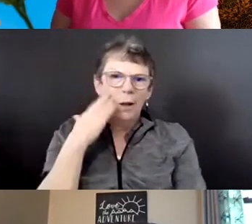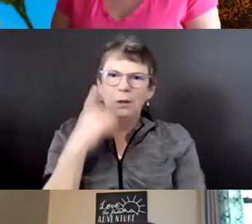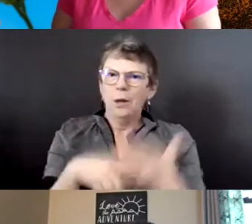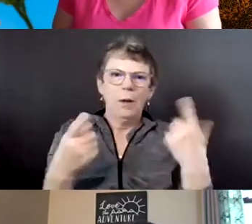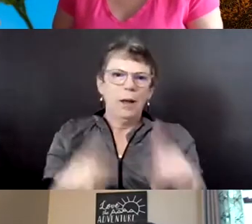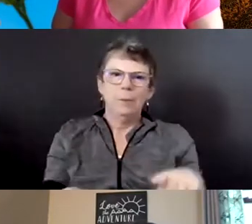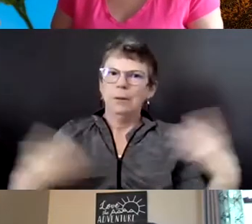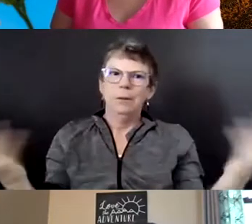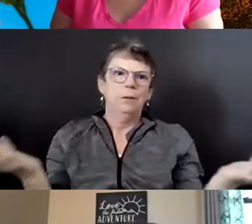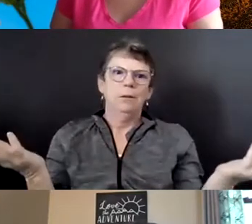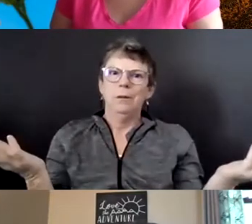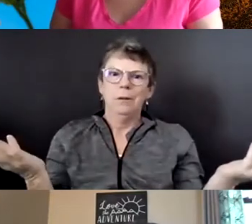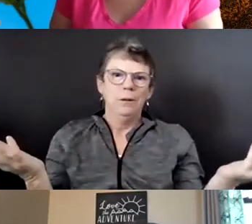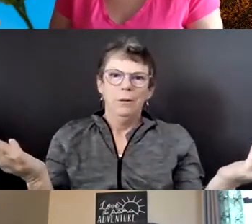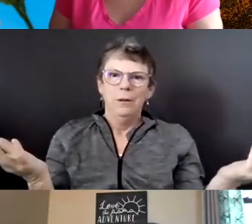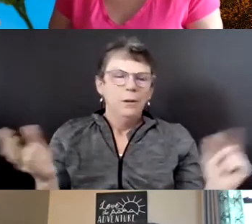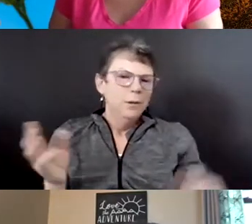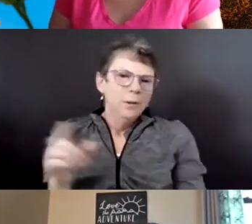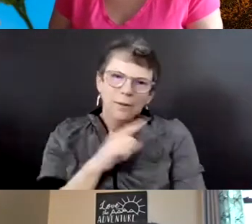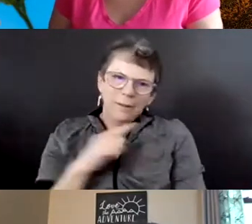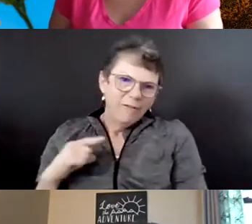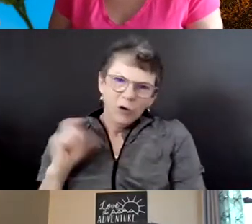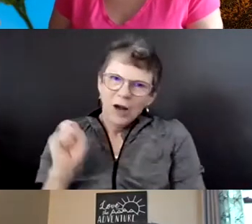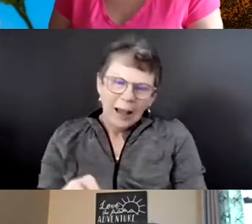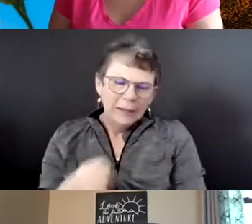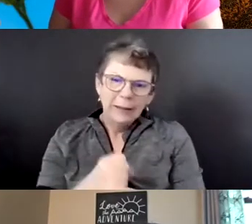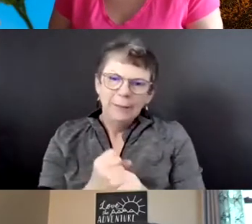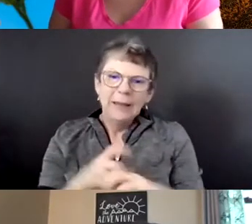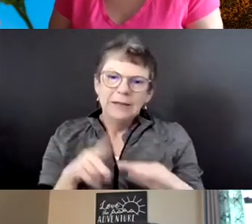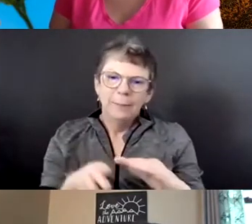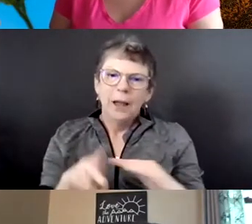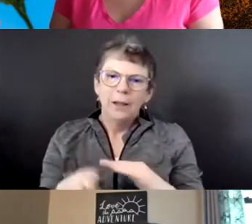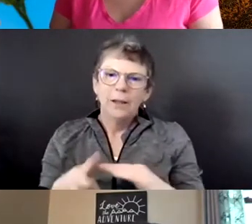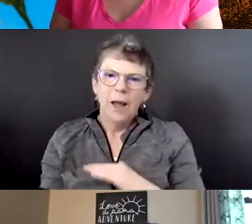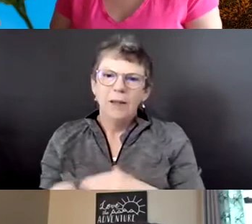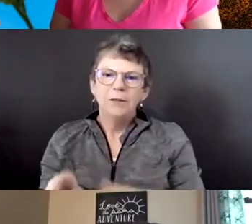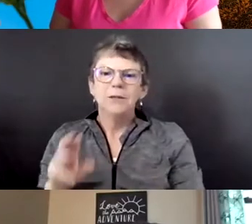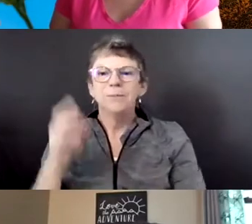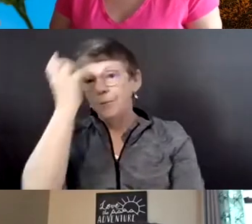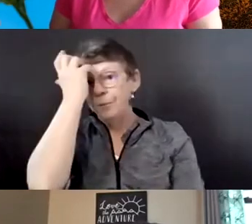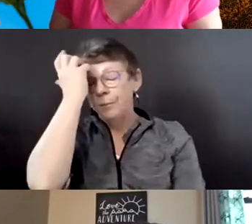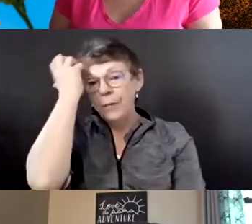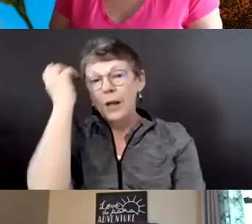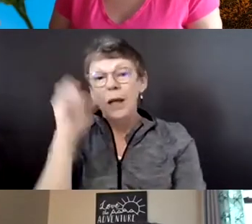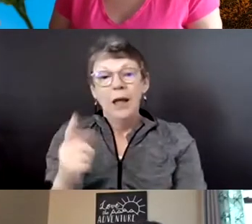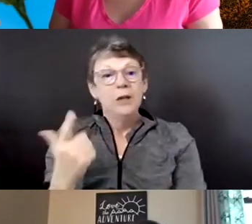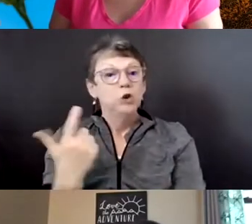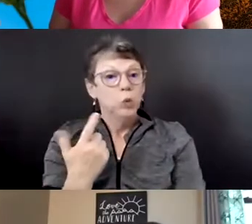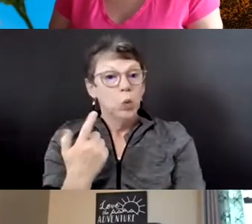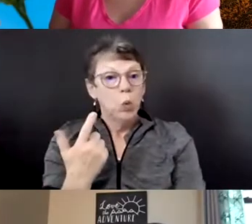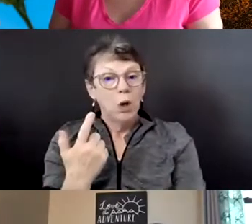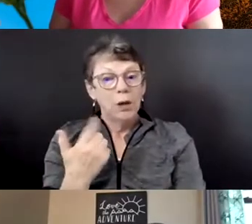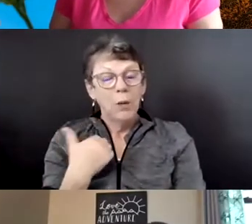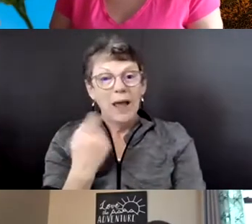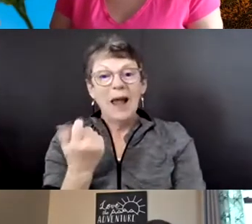governor had to make some cuts, and unfortunately, that was on the chopping block there. In 21, we had a bit more